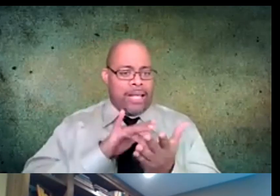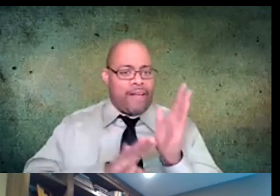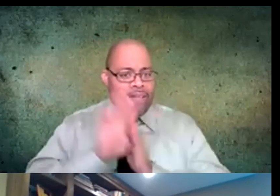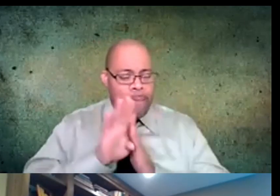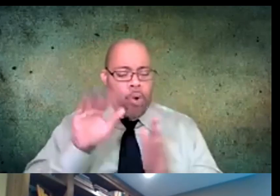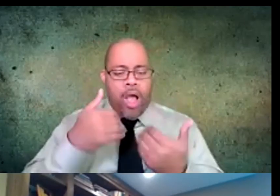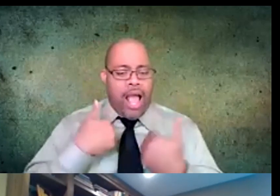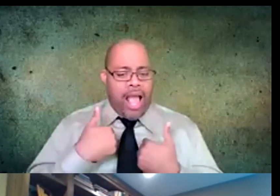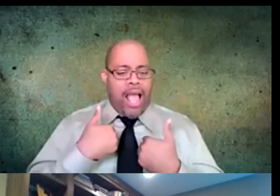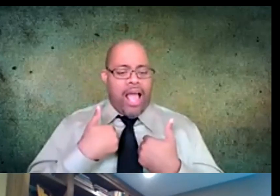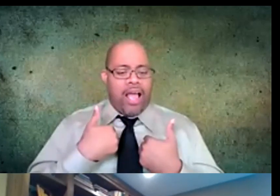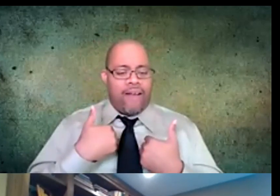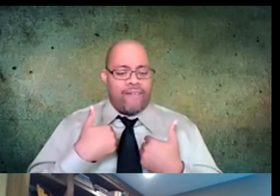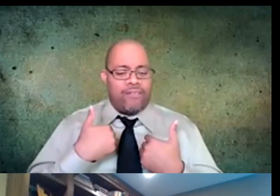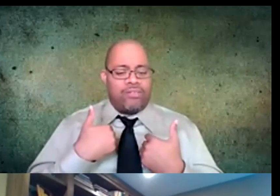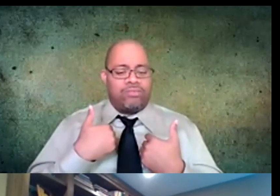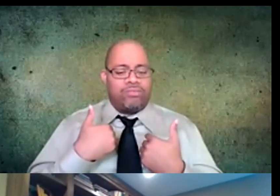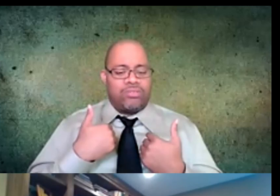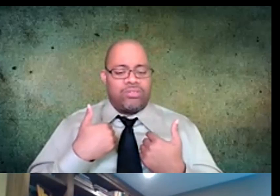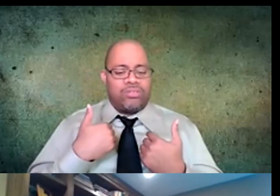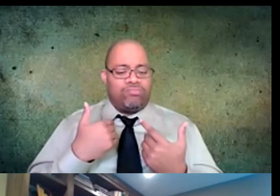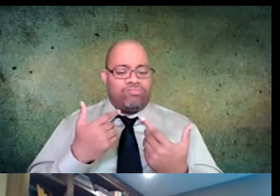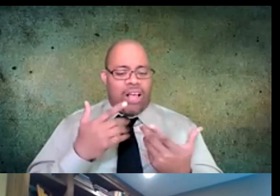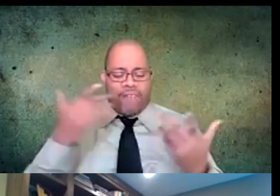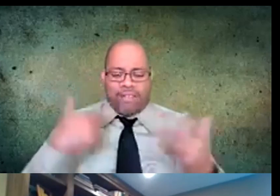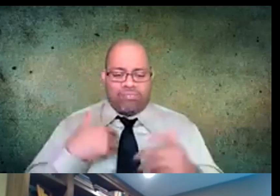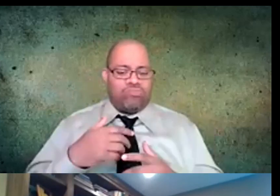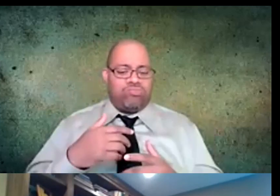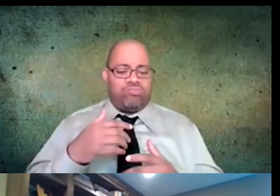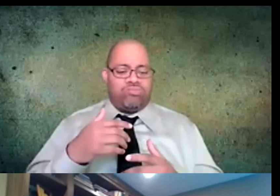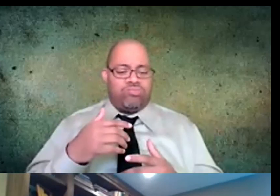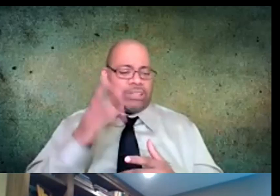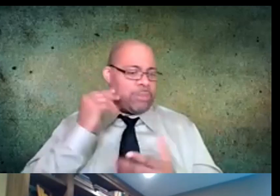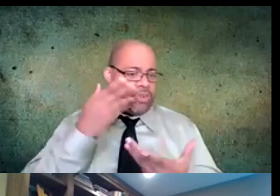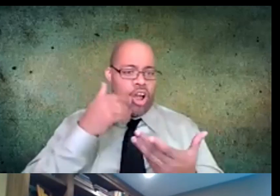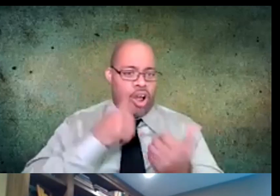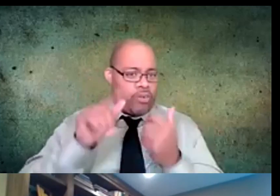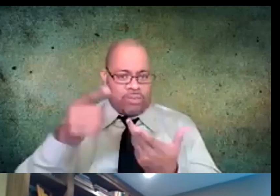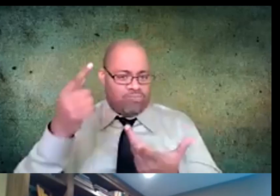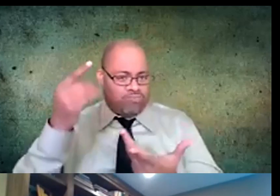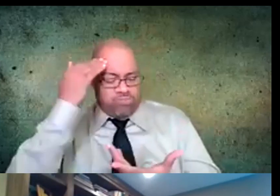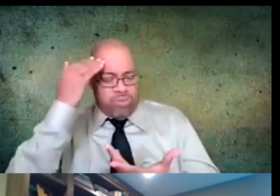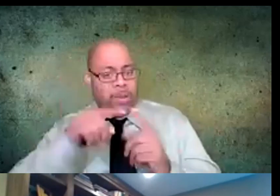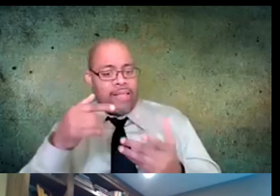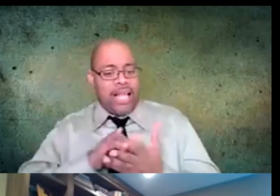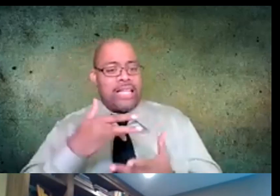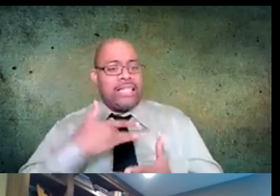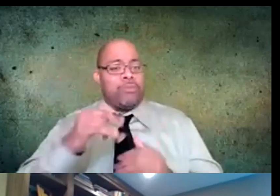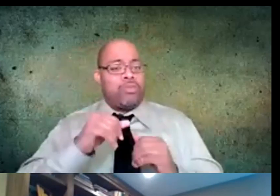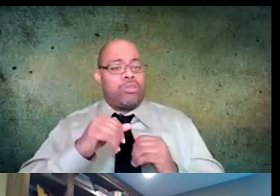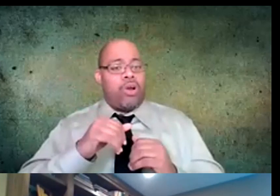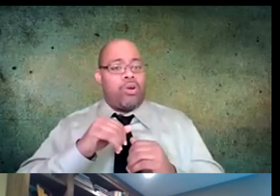drugs under their belt. And a typical startup probably will not garner their attention, but because we're not your